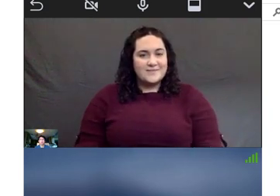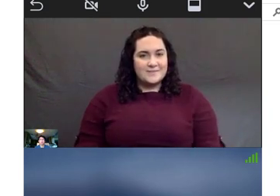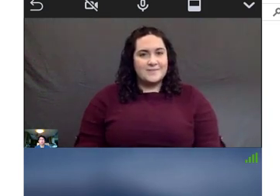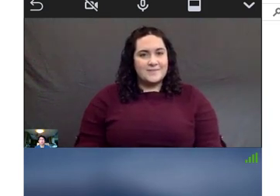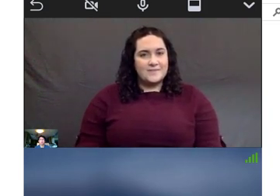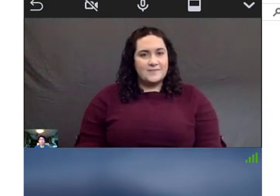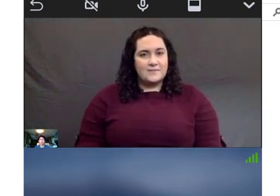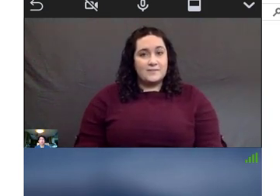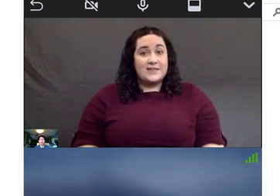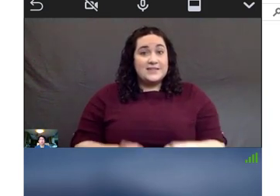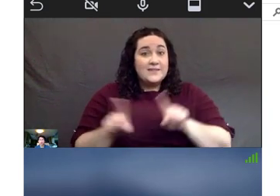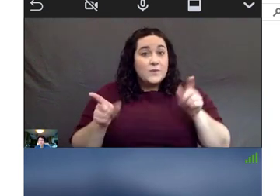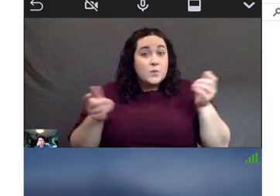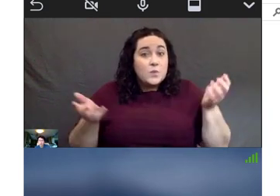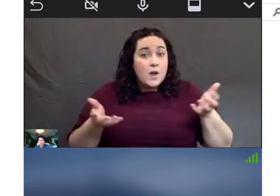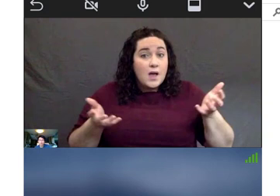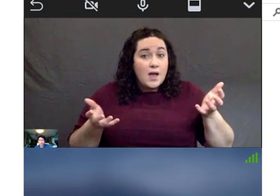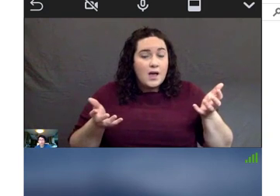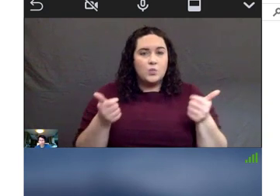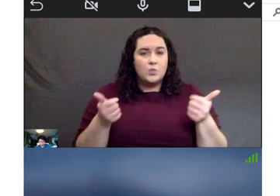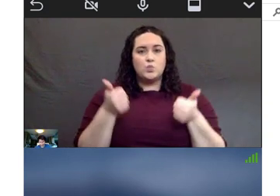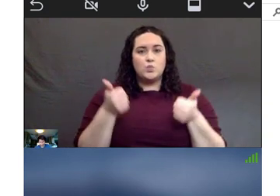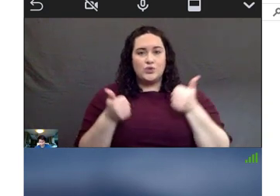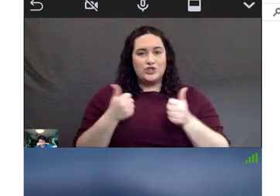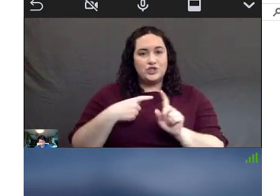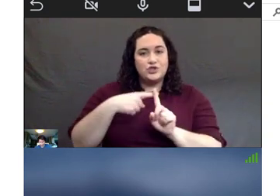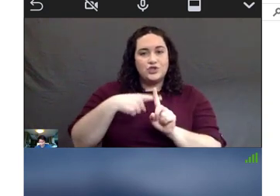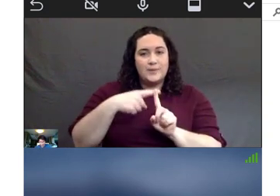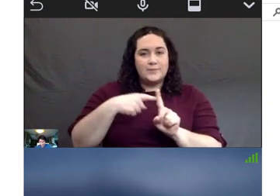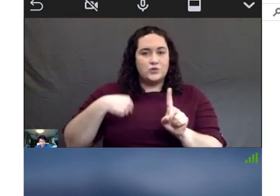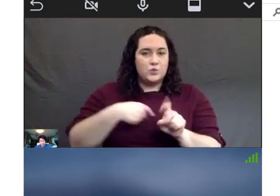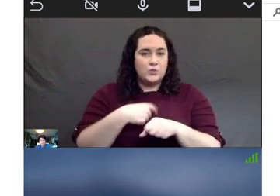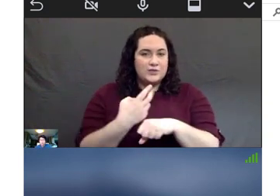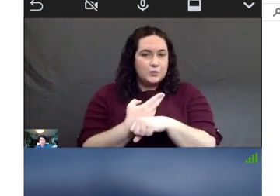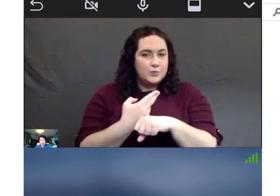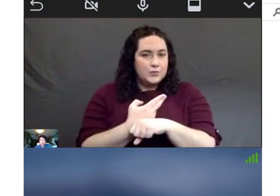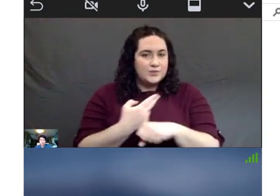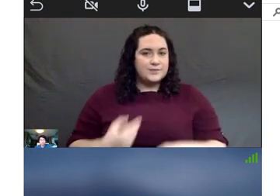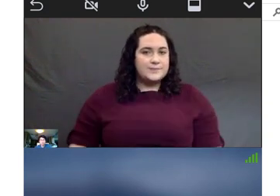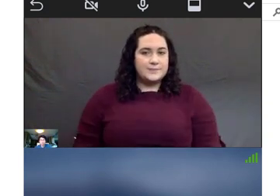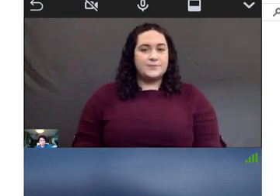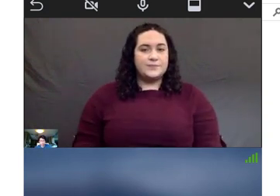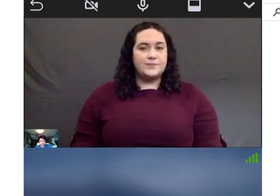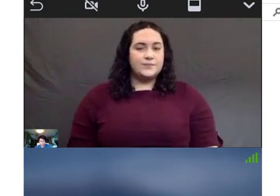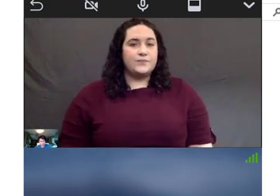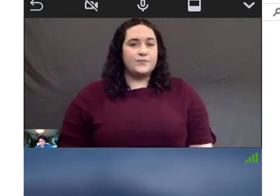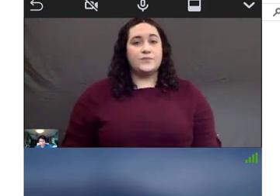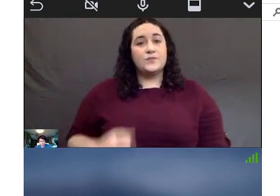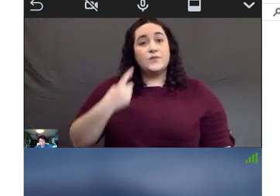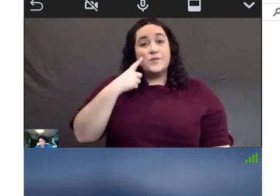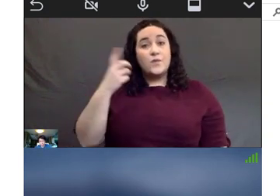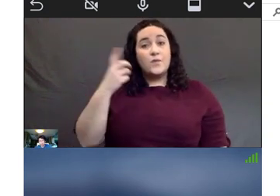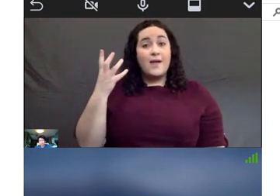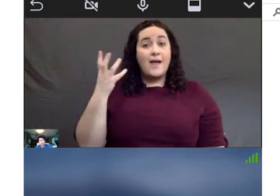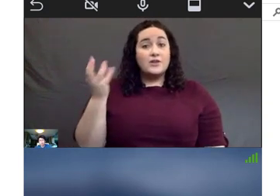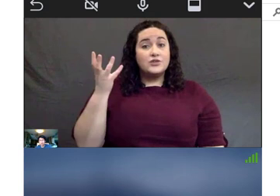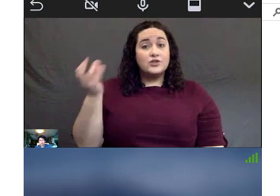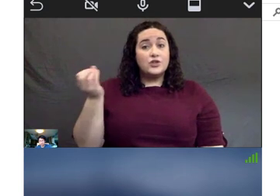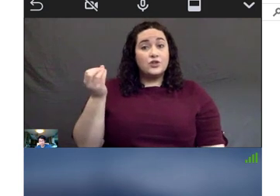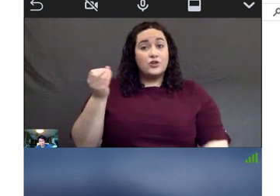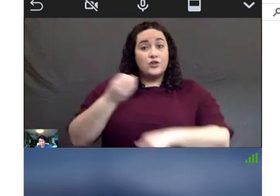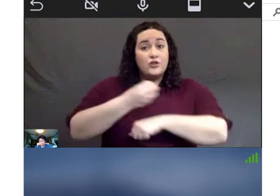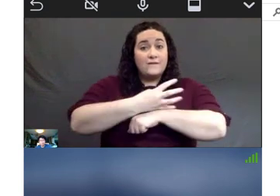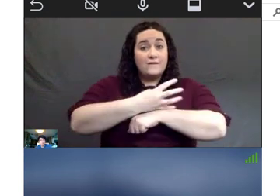temperature that we're finding our relevant properties at. So for external flow, we took an average temperature across our boundary